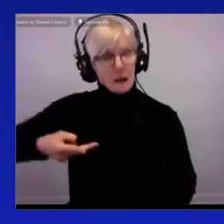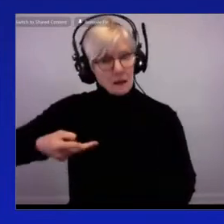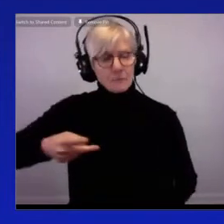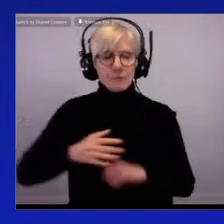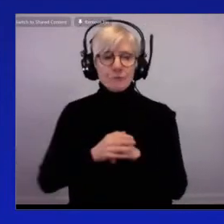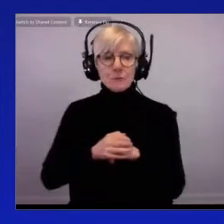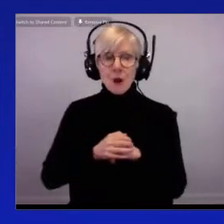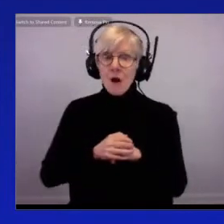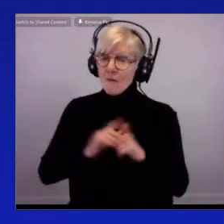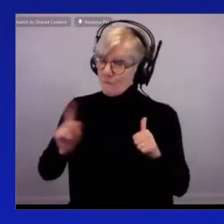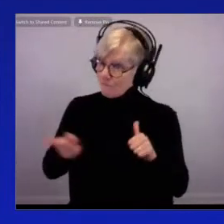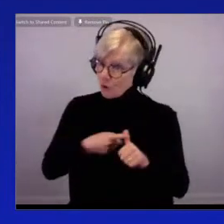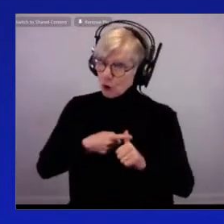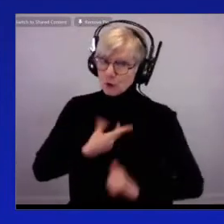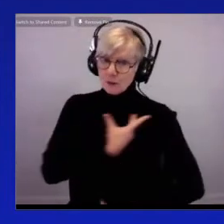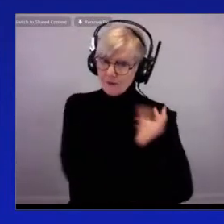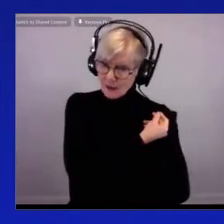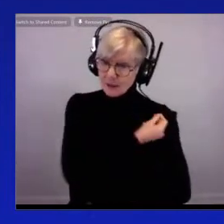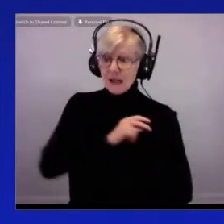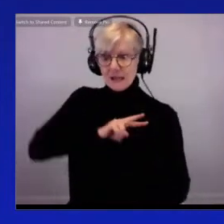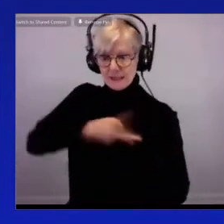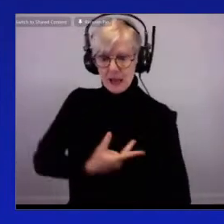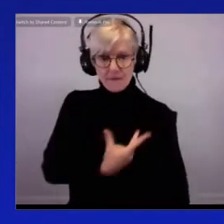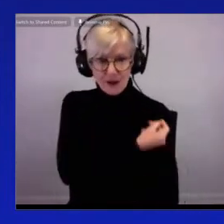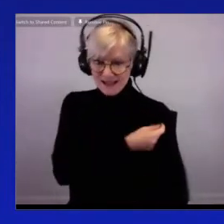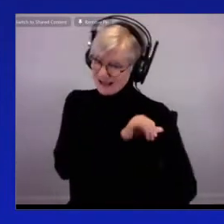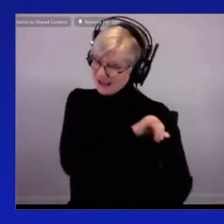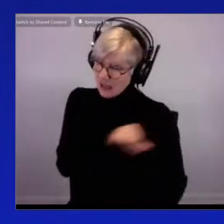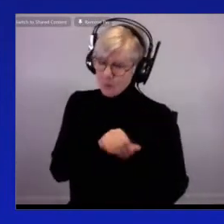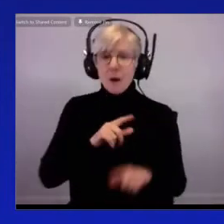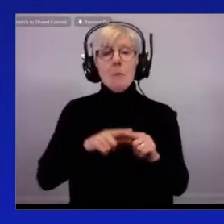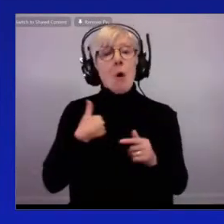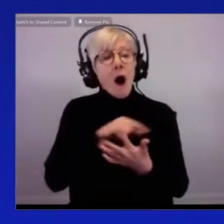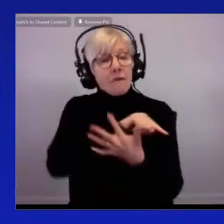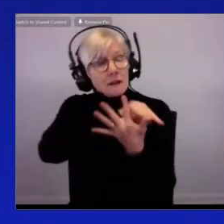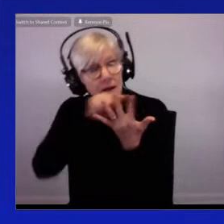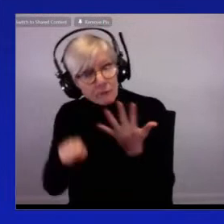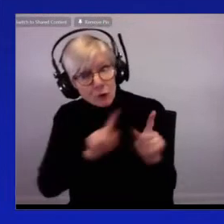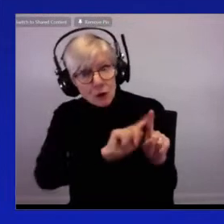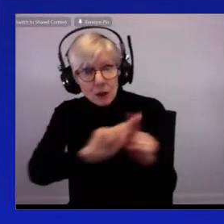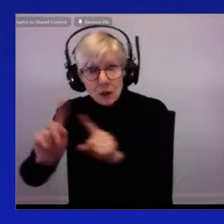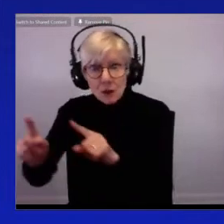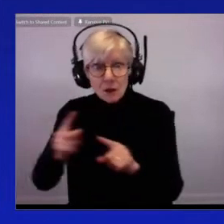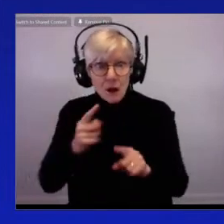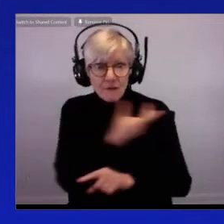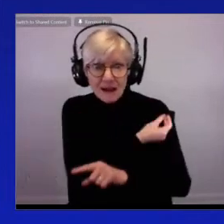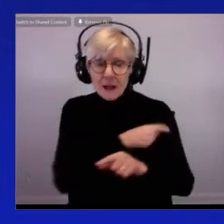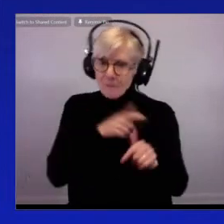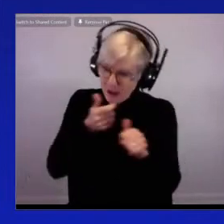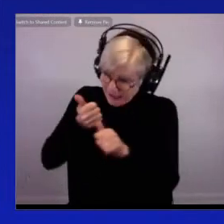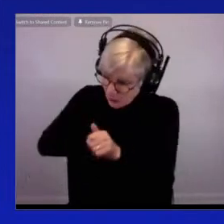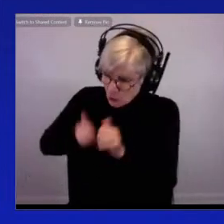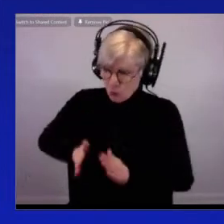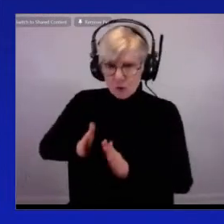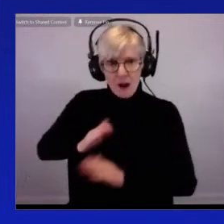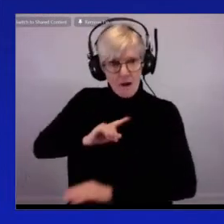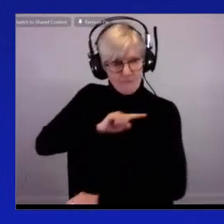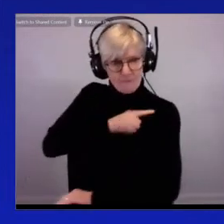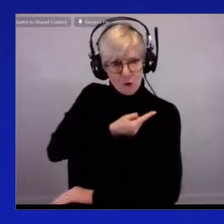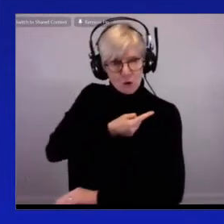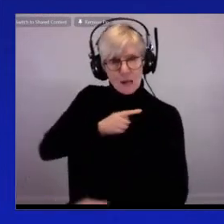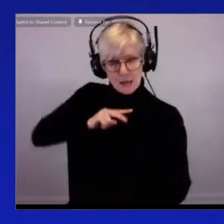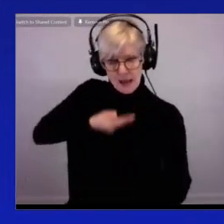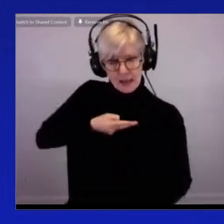that they got in the first dose. So if we have multiple vaccines in Ottawa, that also has to be tracked to ensure that you receive the second same